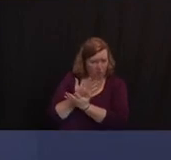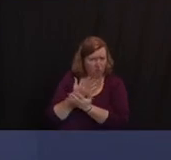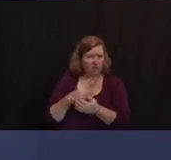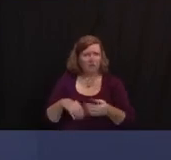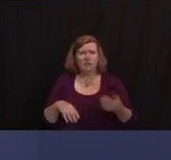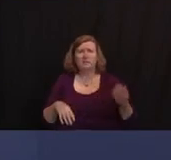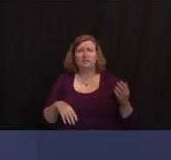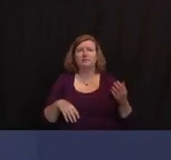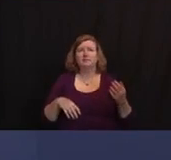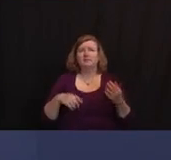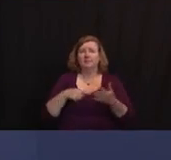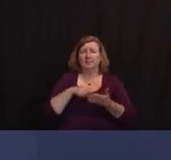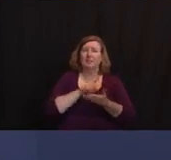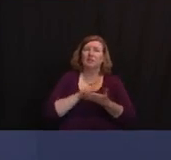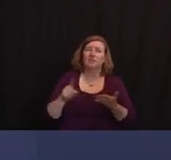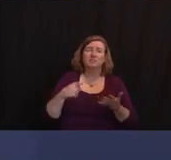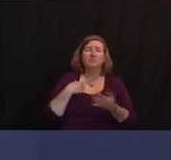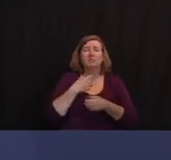know this week we received